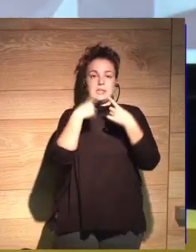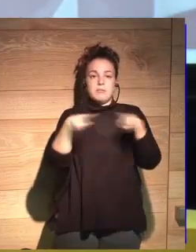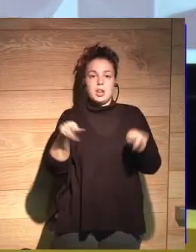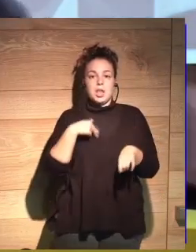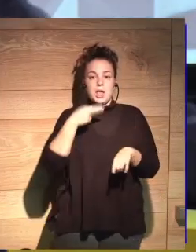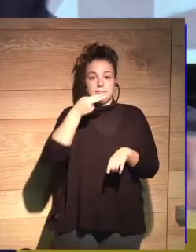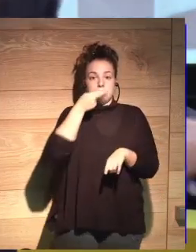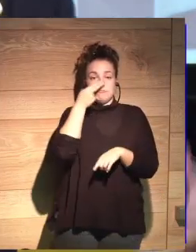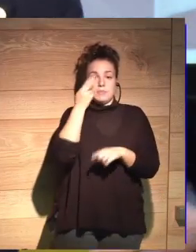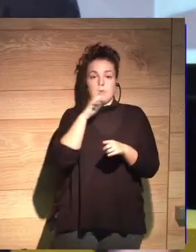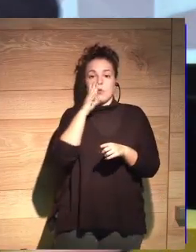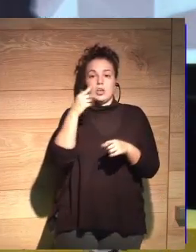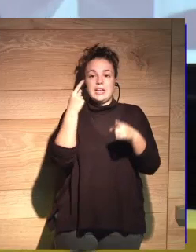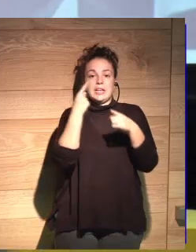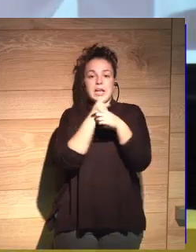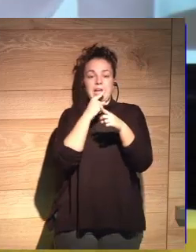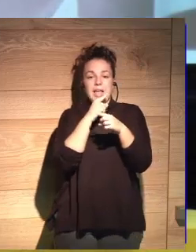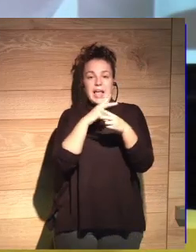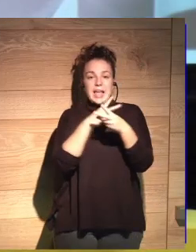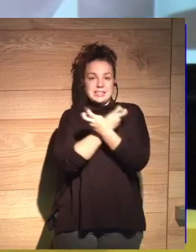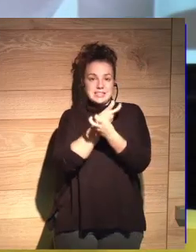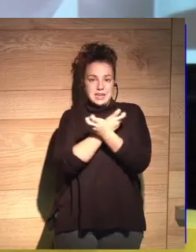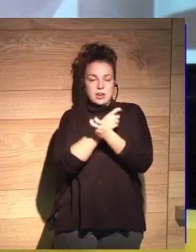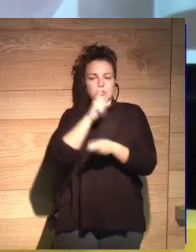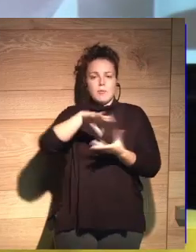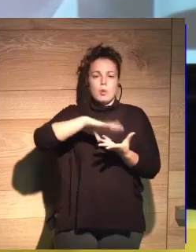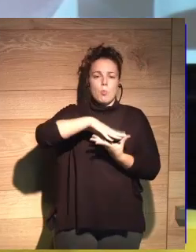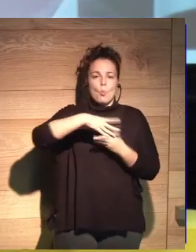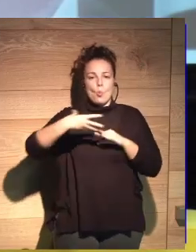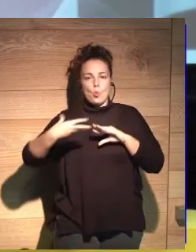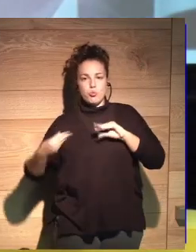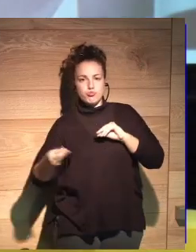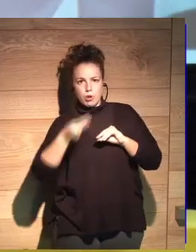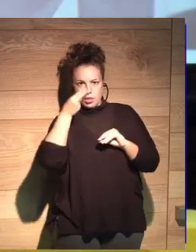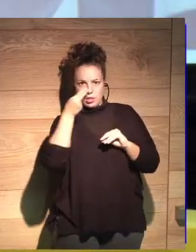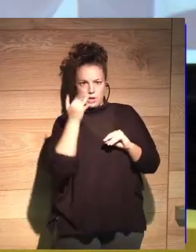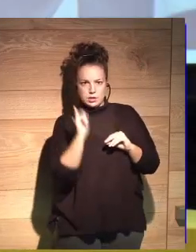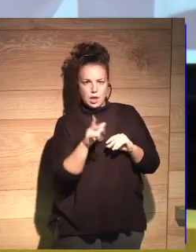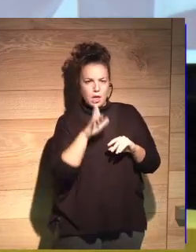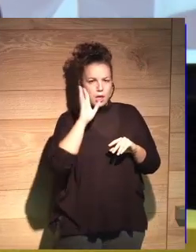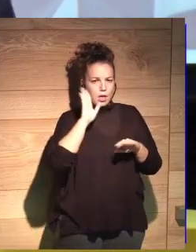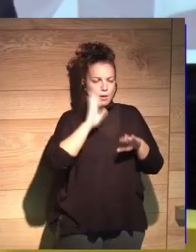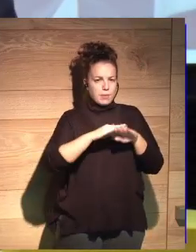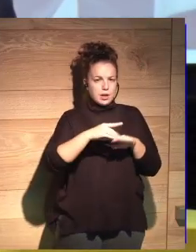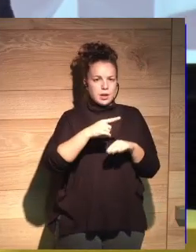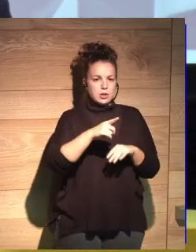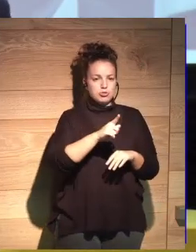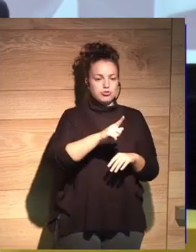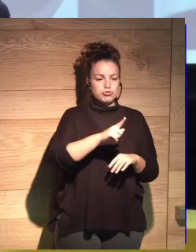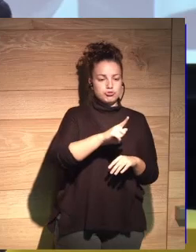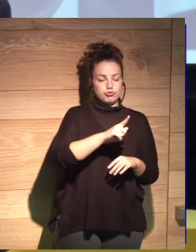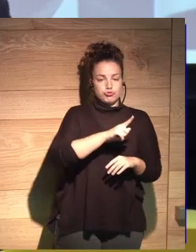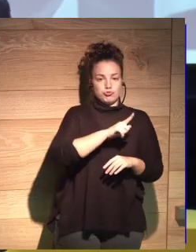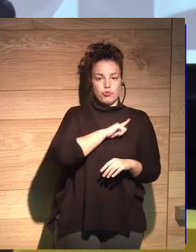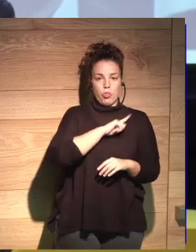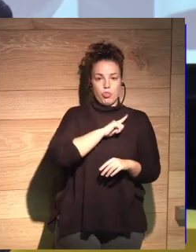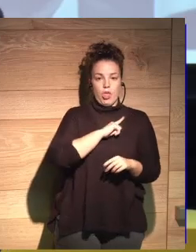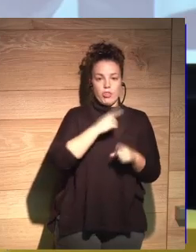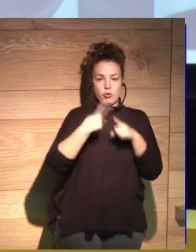muscles that can move things, so soldiers don't need to use their own muscles. In some cases, of course, you want fine precision, so we